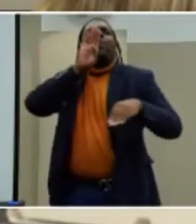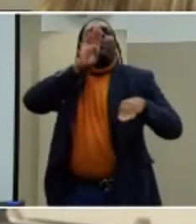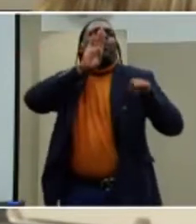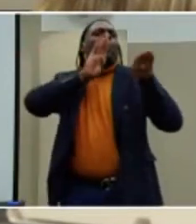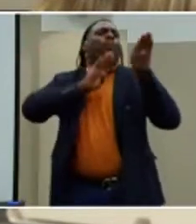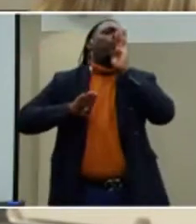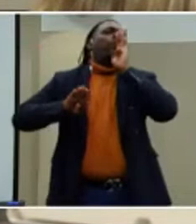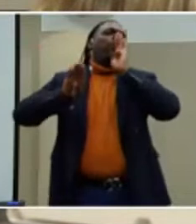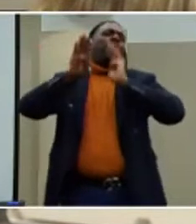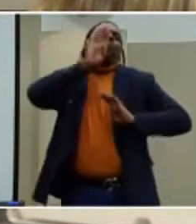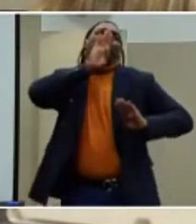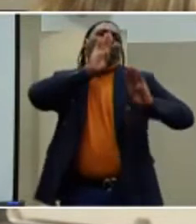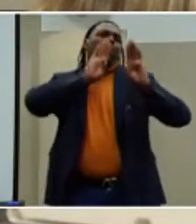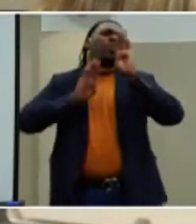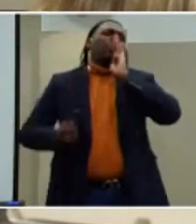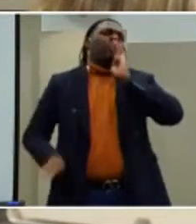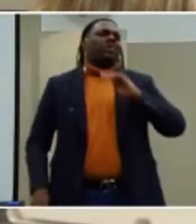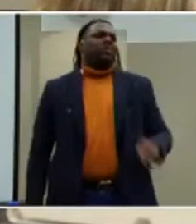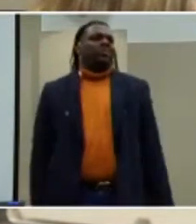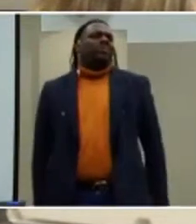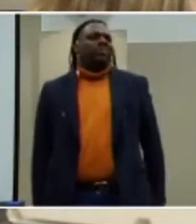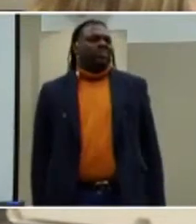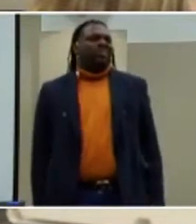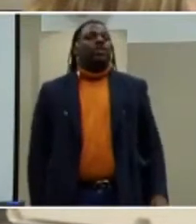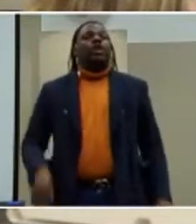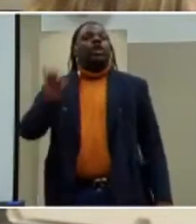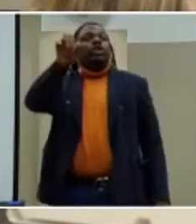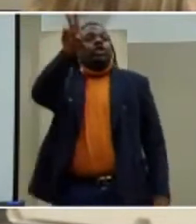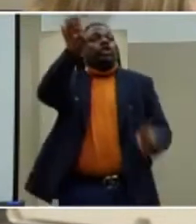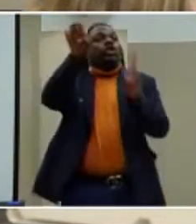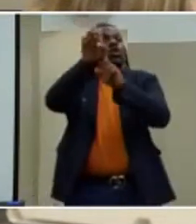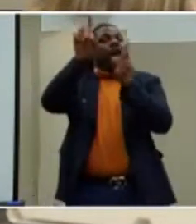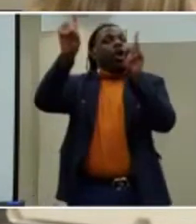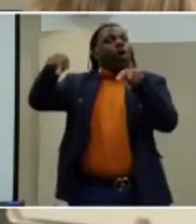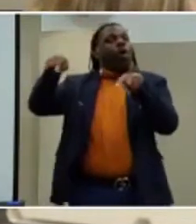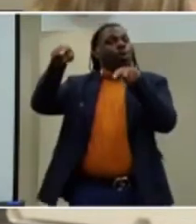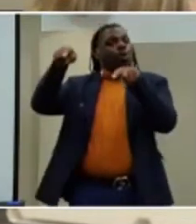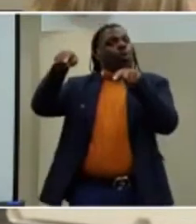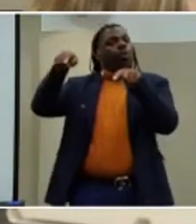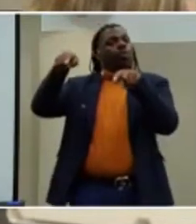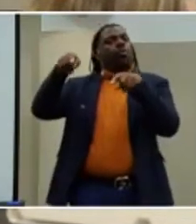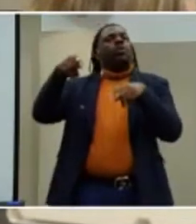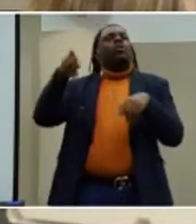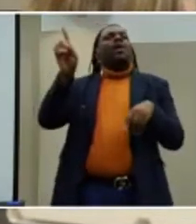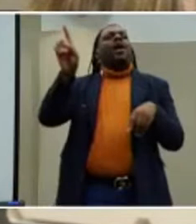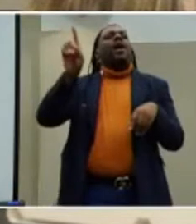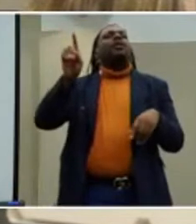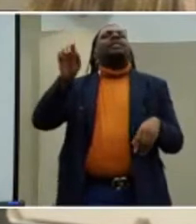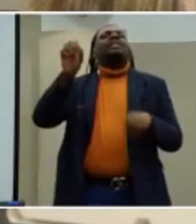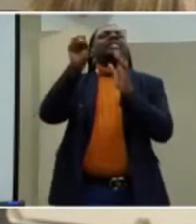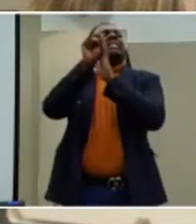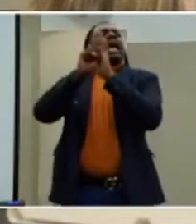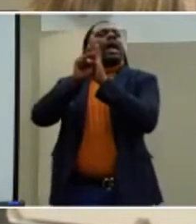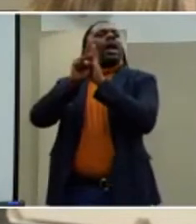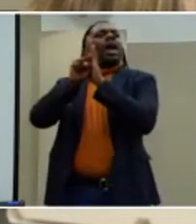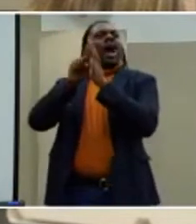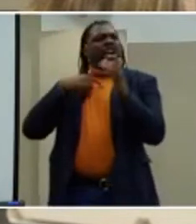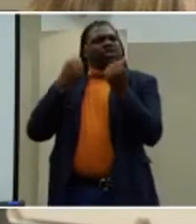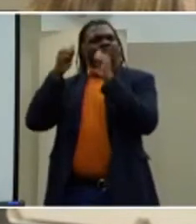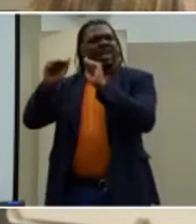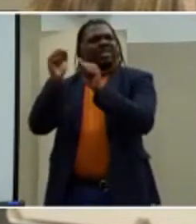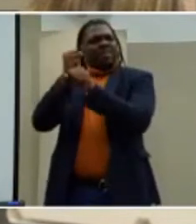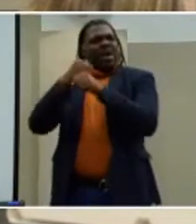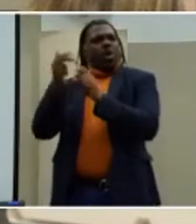frustratingly, maddeningly low. In June, I took a trip through 4 states. I began by trying to make